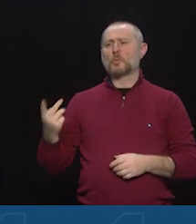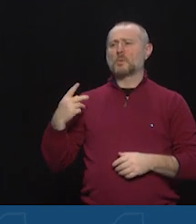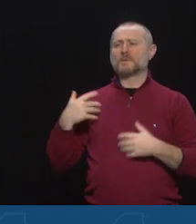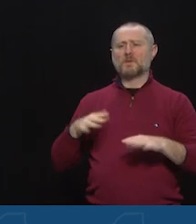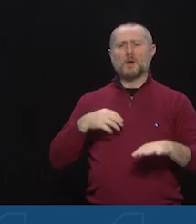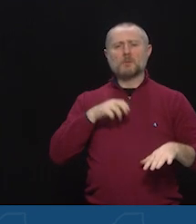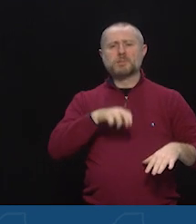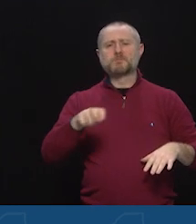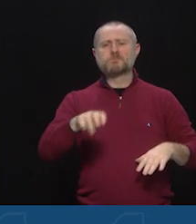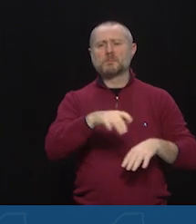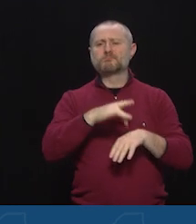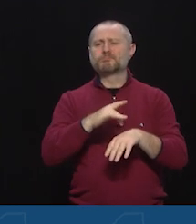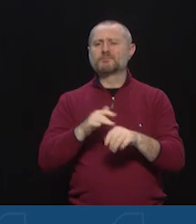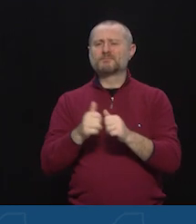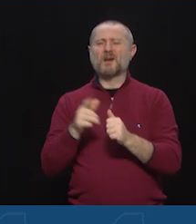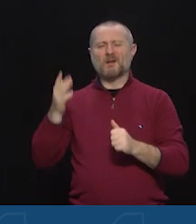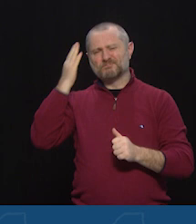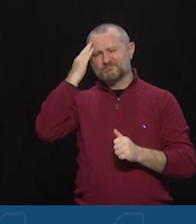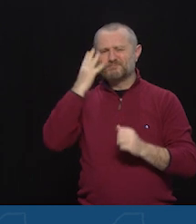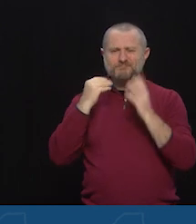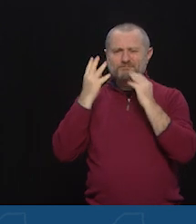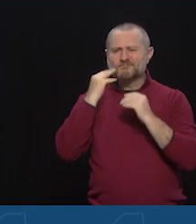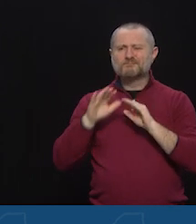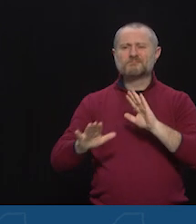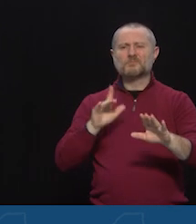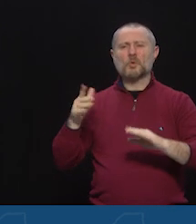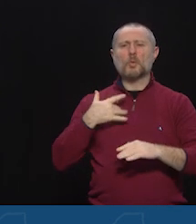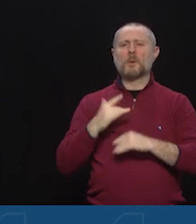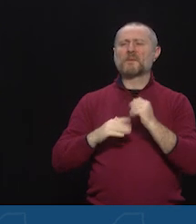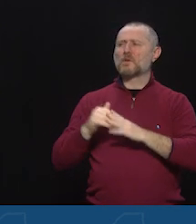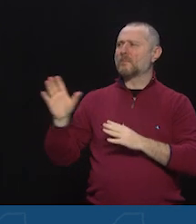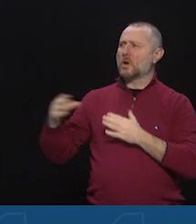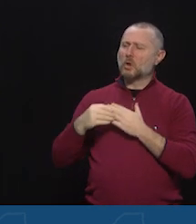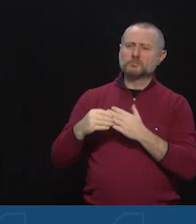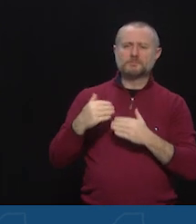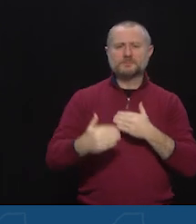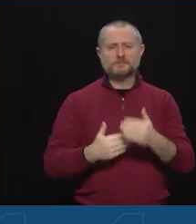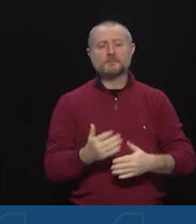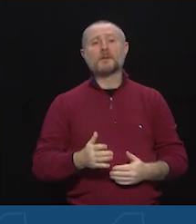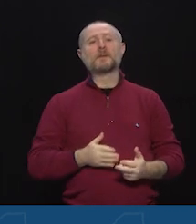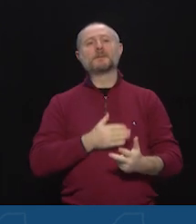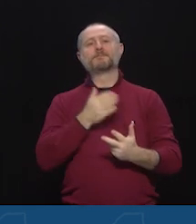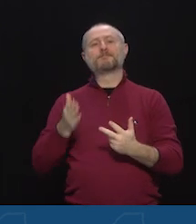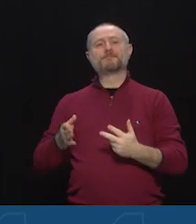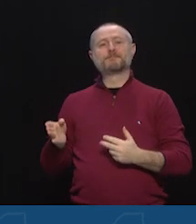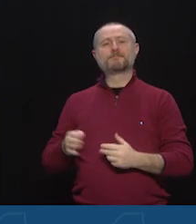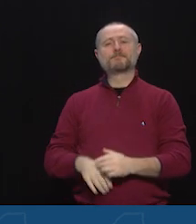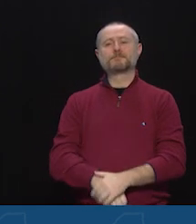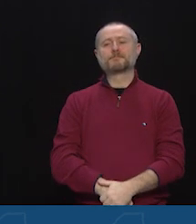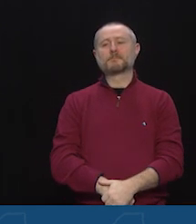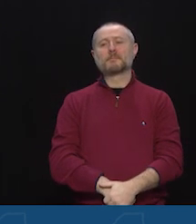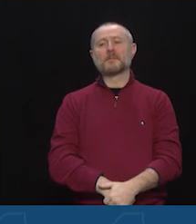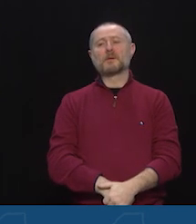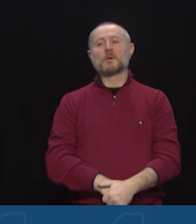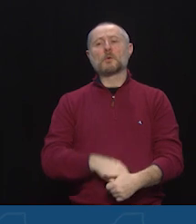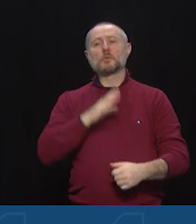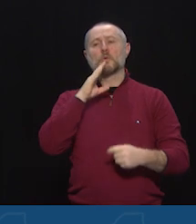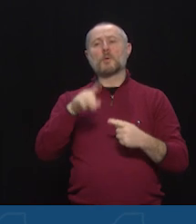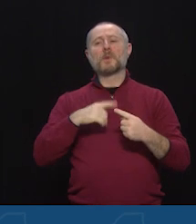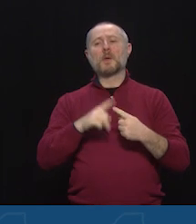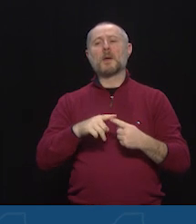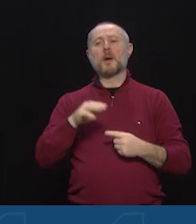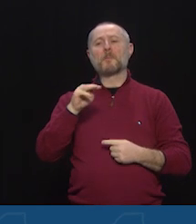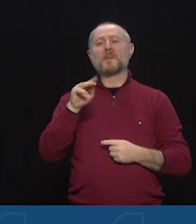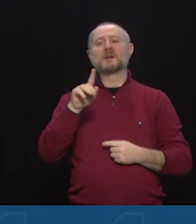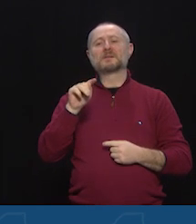seasoned pro. Feel very comfortable with her leadership. And Jan Oliver, because we're going to be talking about the impact on the MTA, newly named